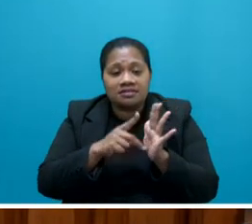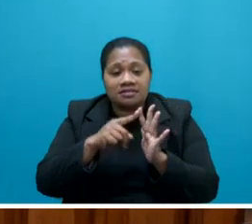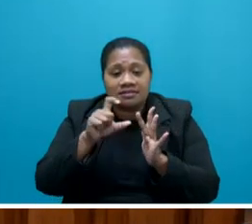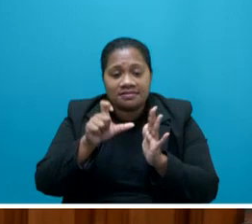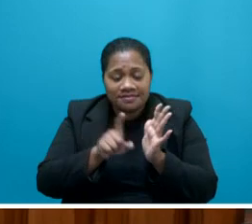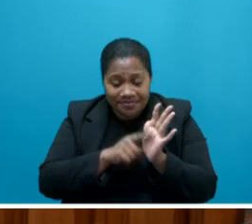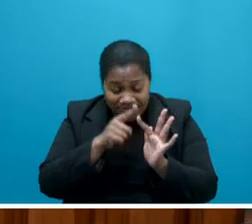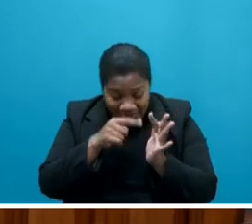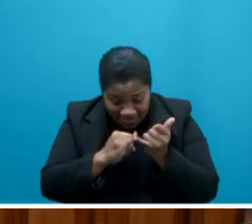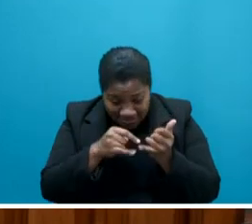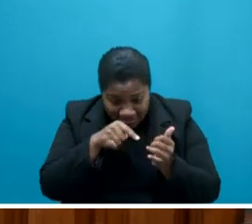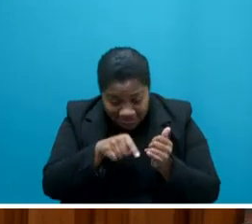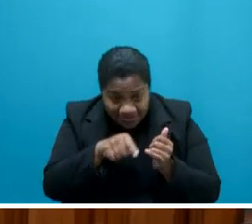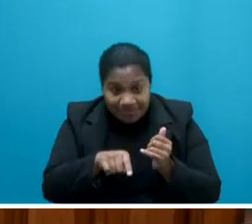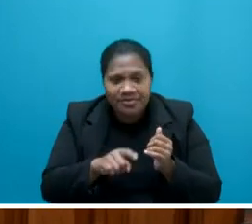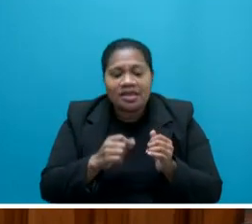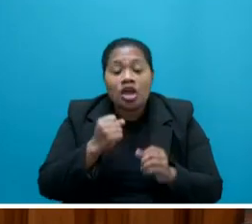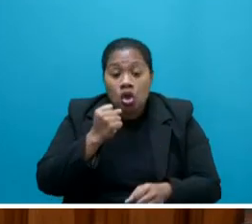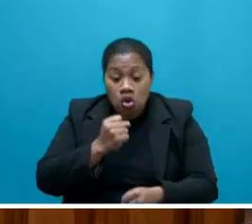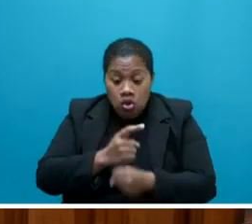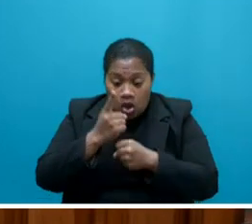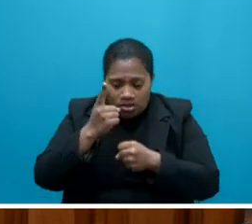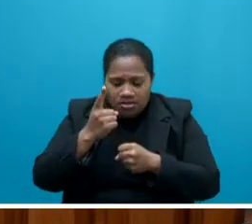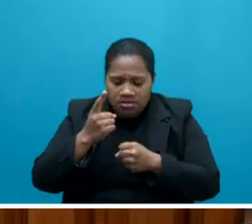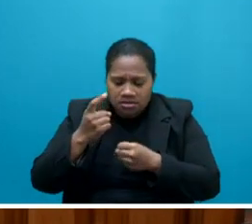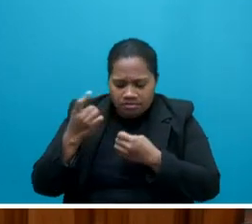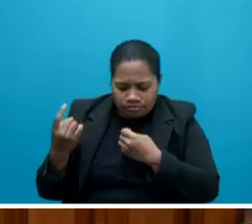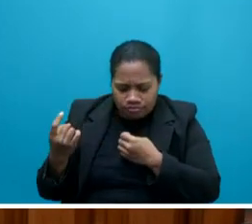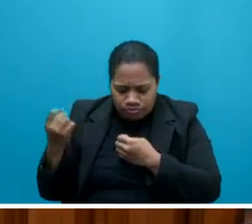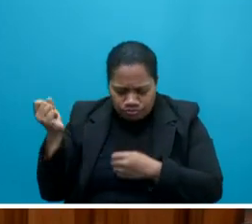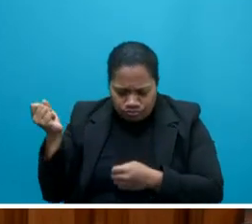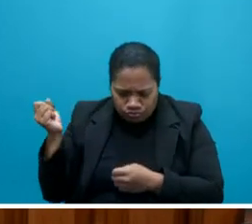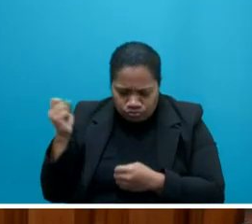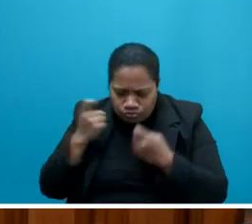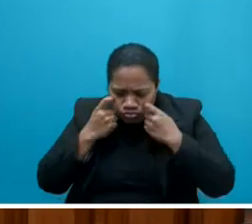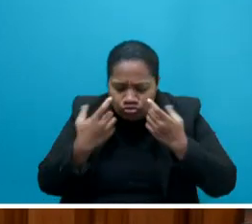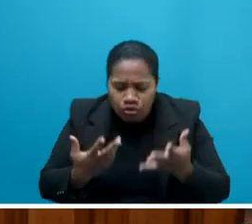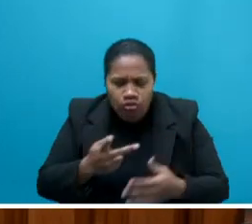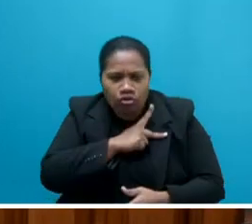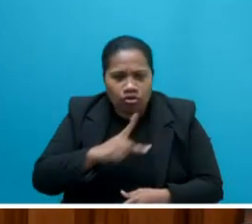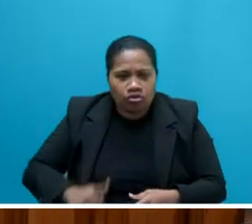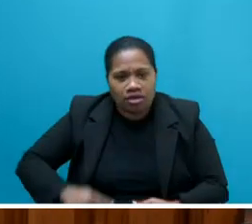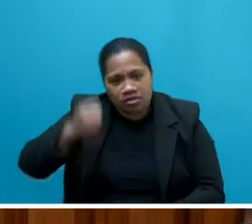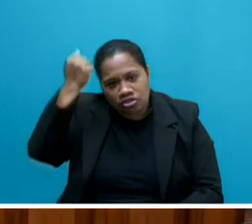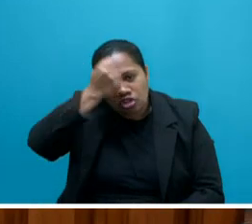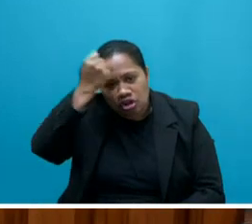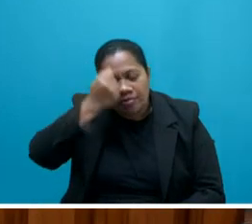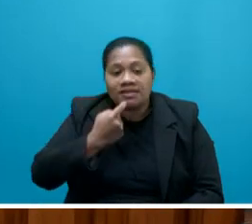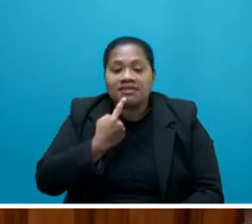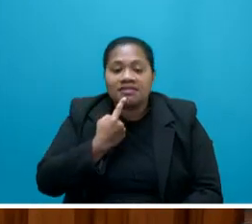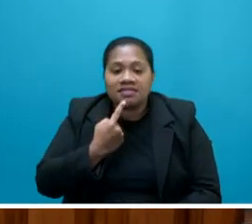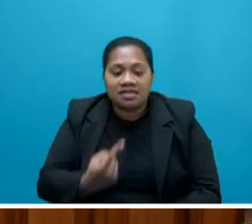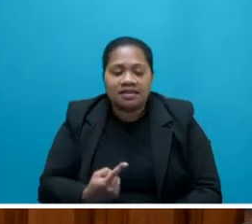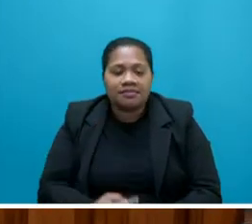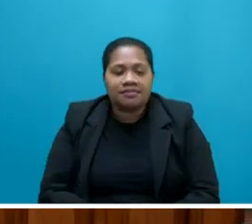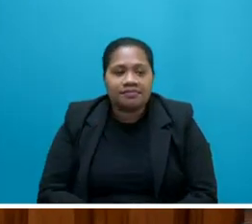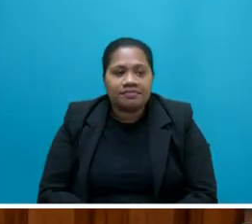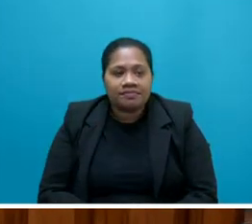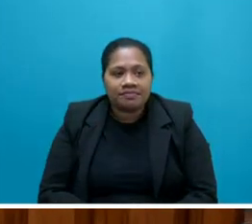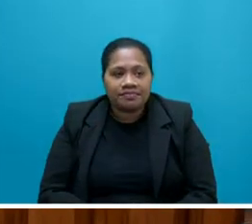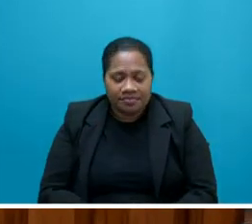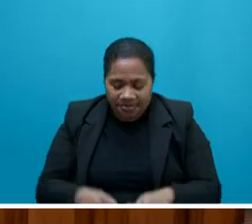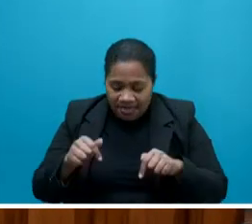God Almighty appeared to King Solomon in a dream and said, Then if my people who are called by my